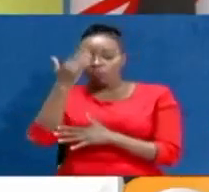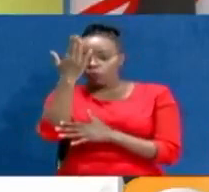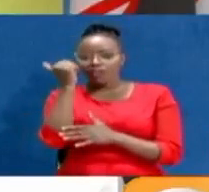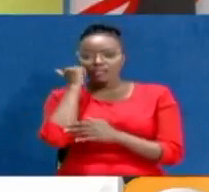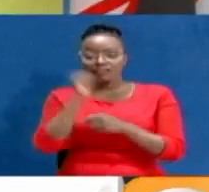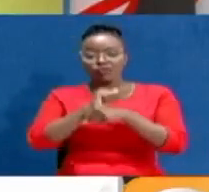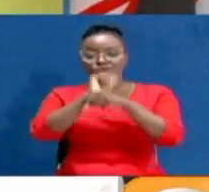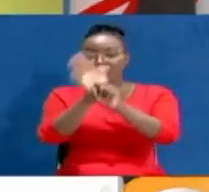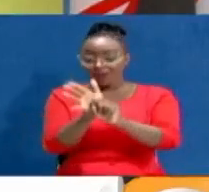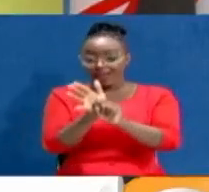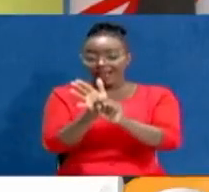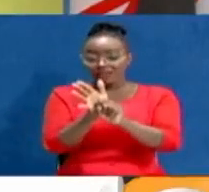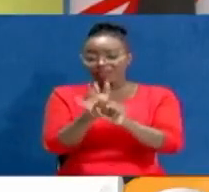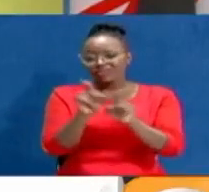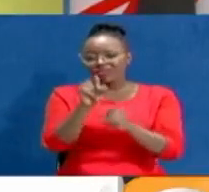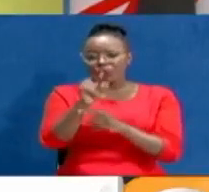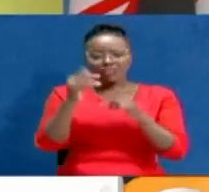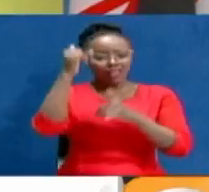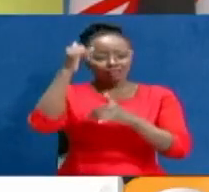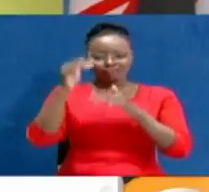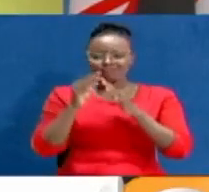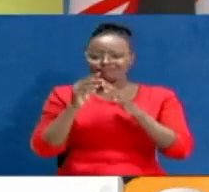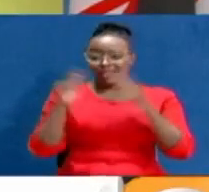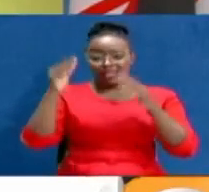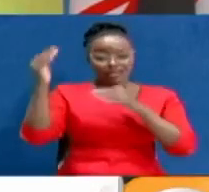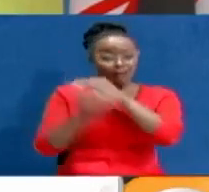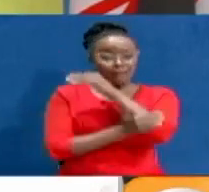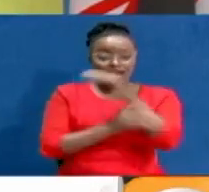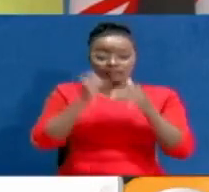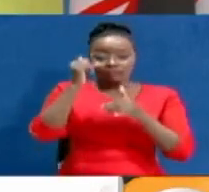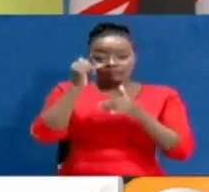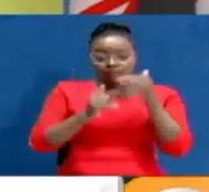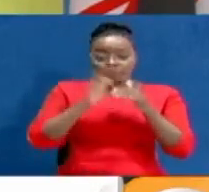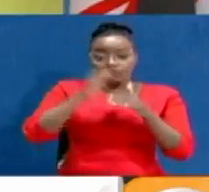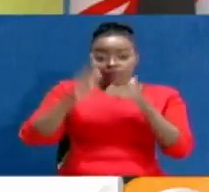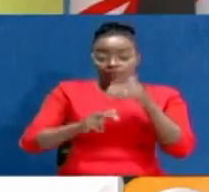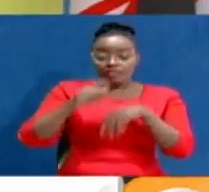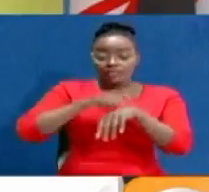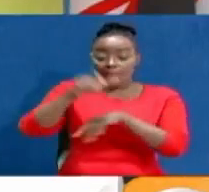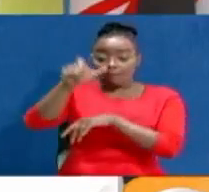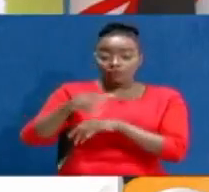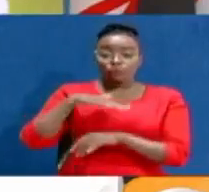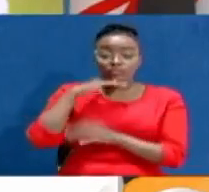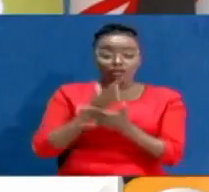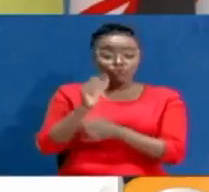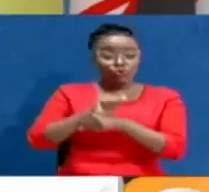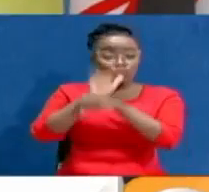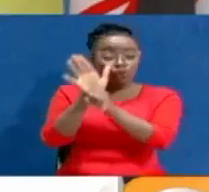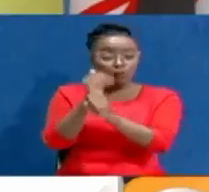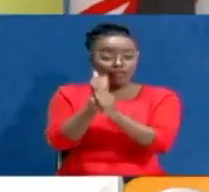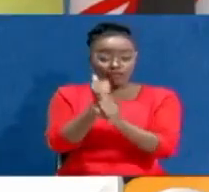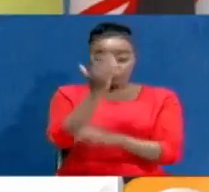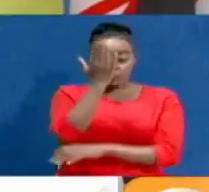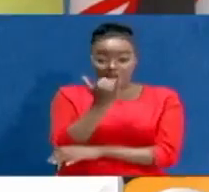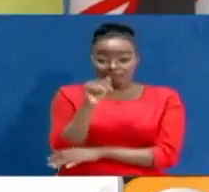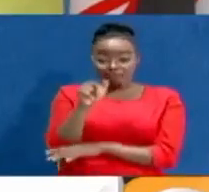COVID-19 complications with deadly consequences. When a person succumbs to COVID-19, they do so